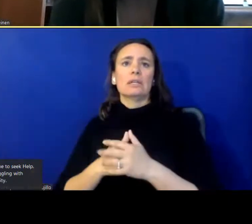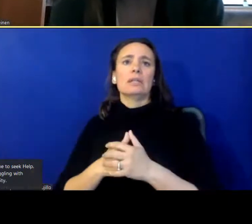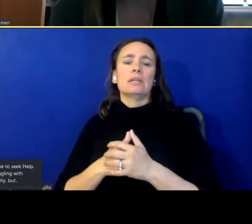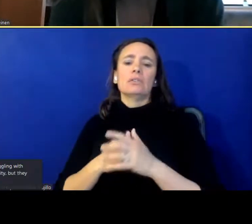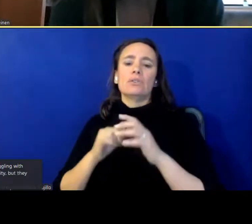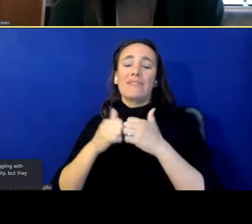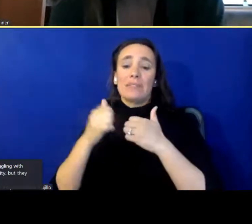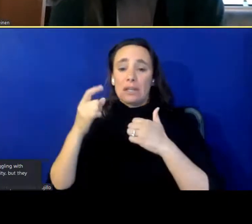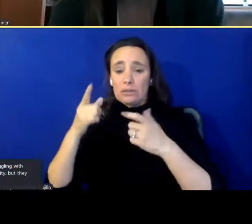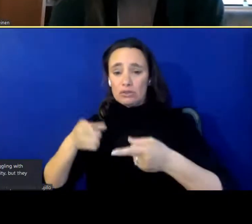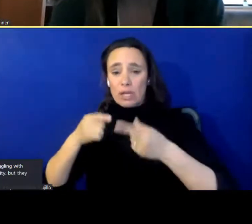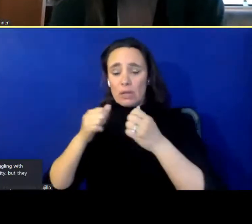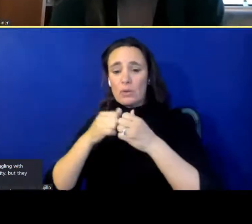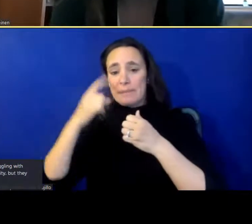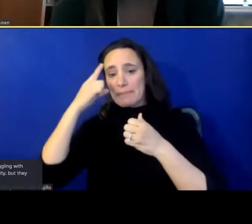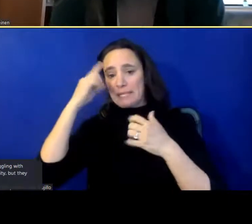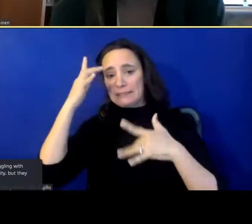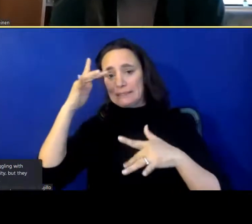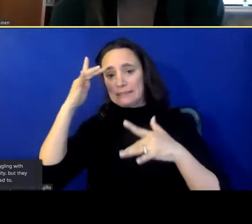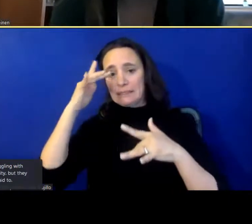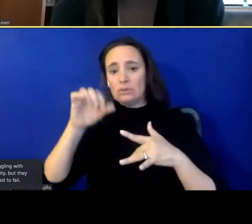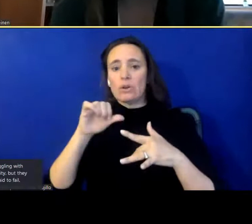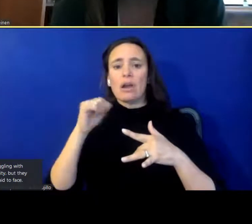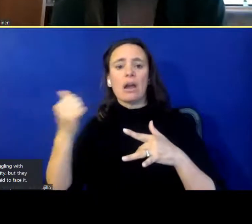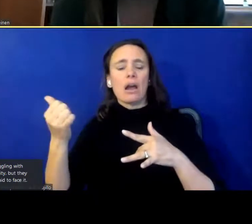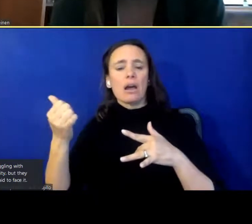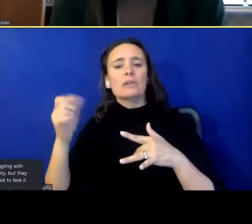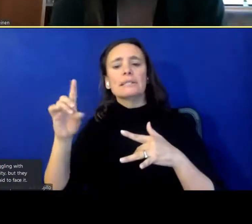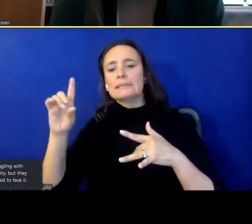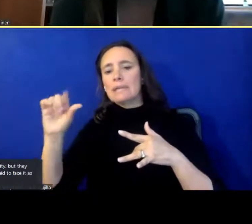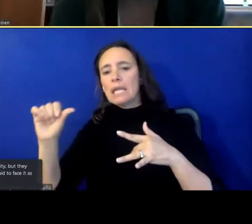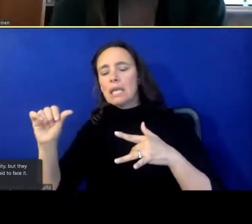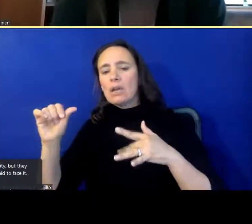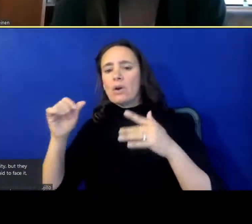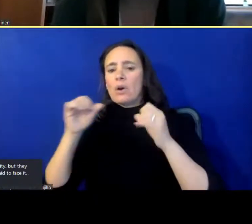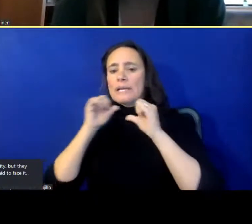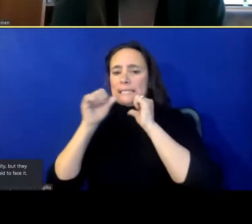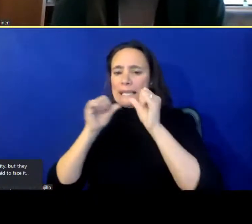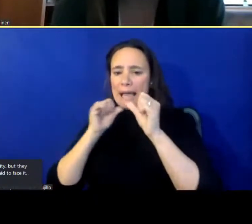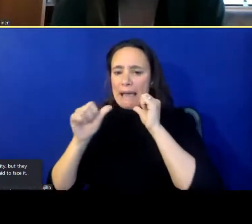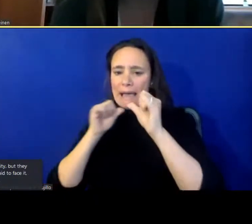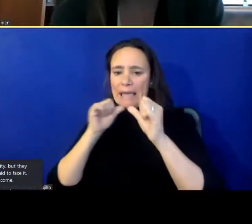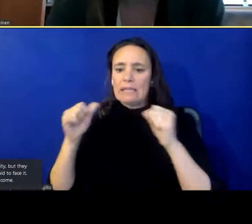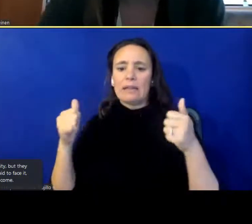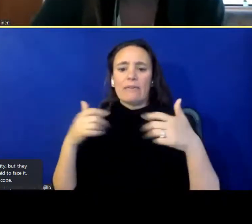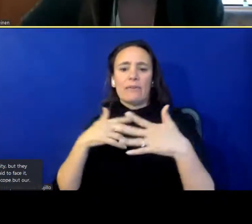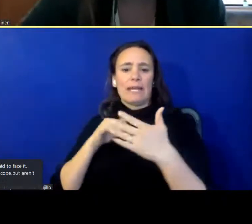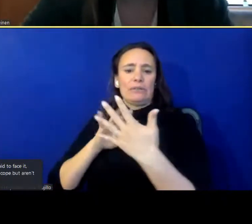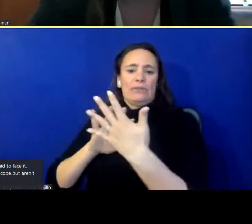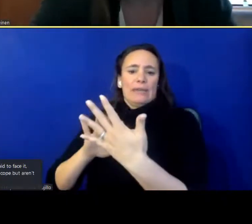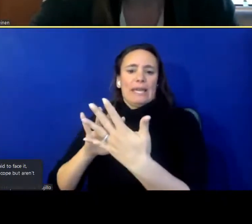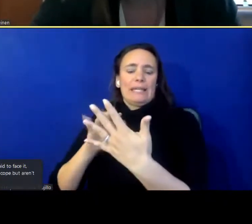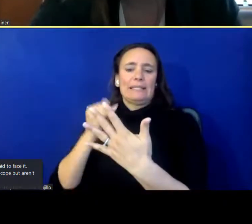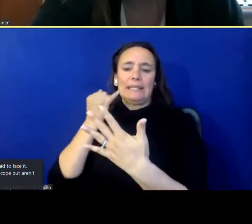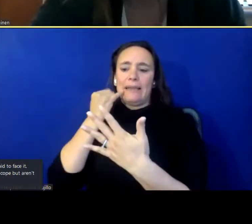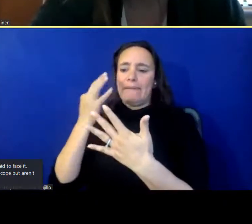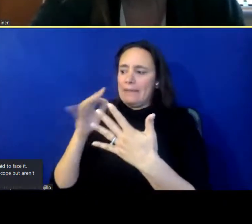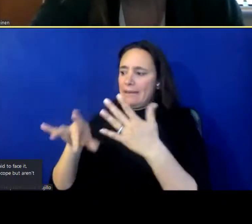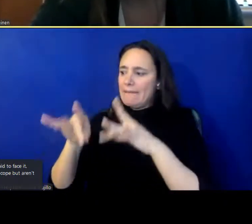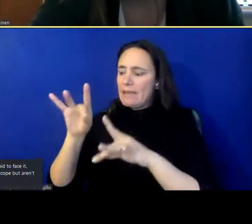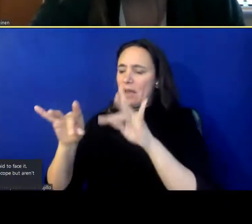but they may be in denial about it or afraid to face it, especially if they've found ways to cope but aren't living their best life?